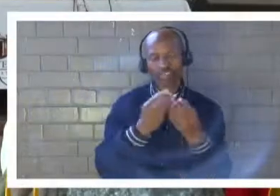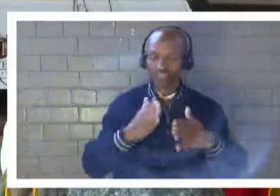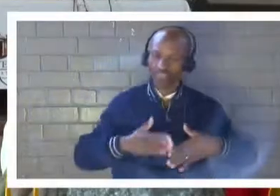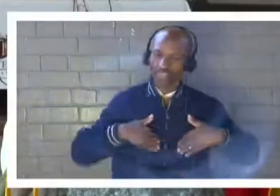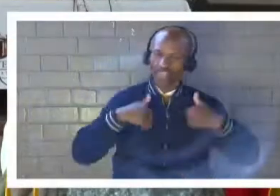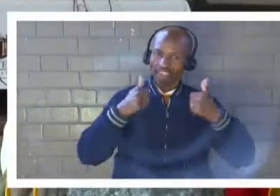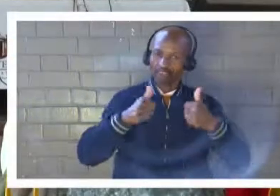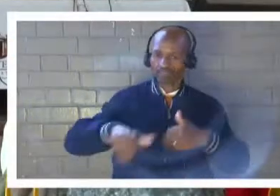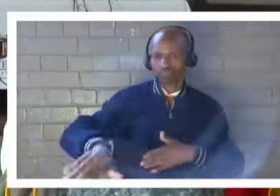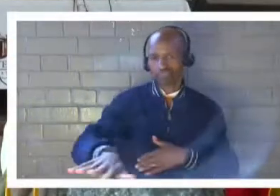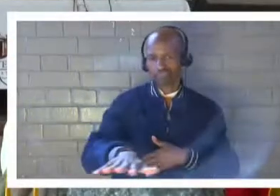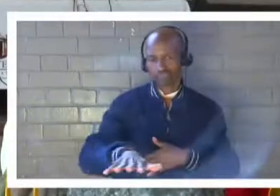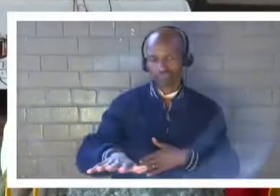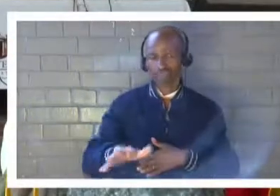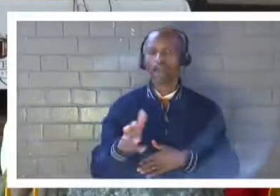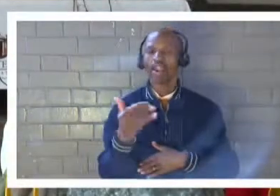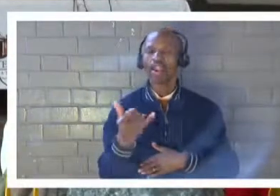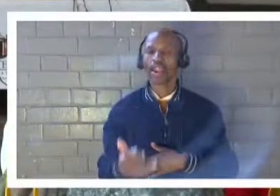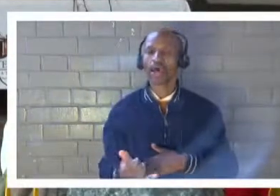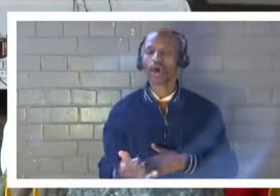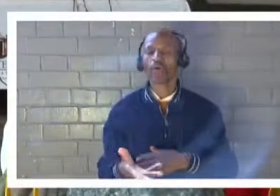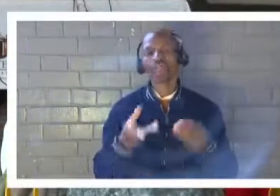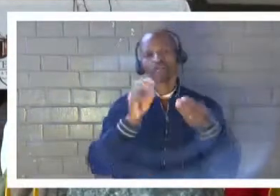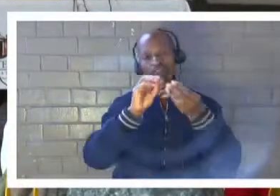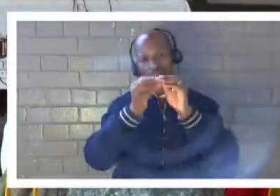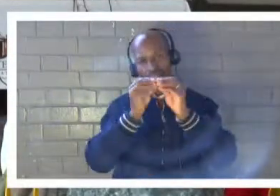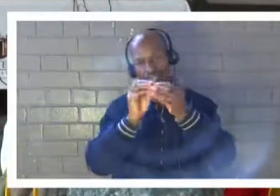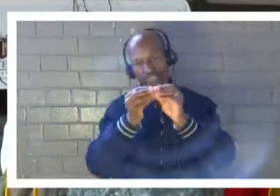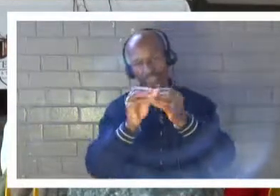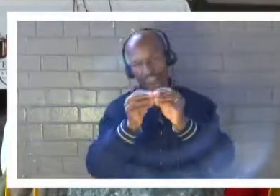health facilities are maintained.